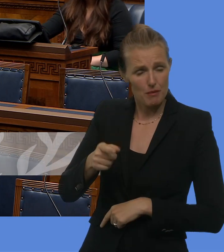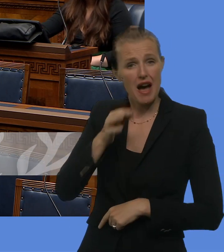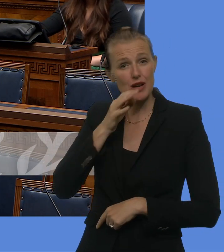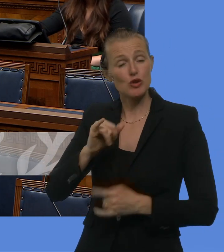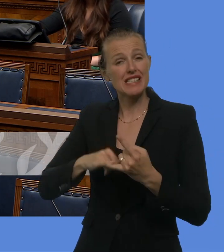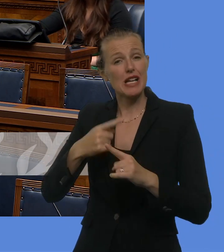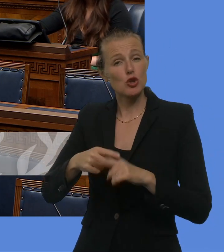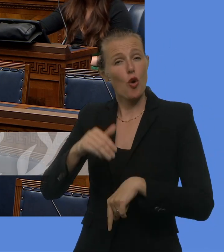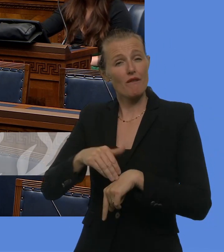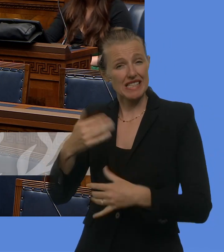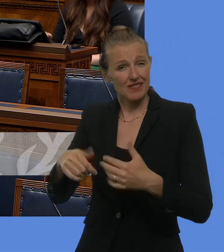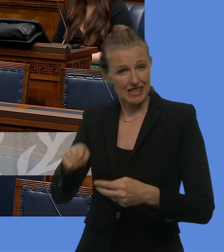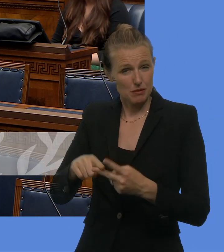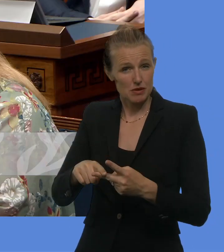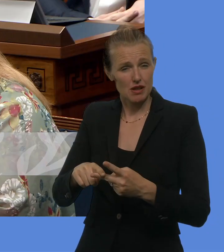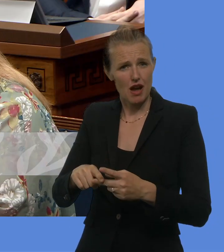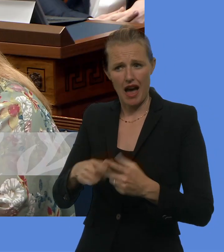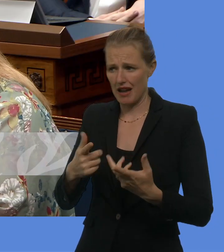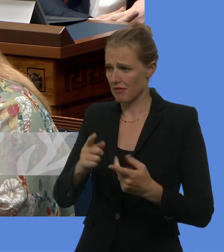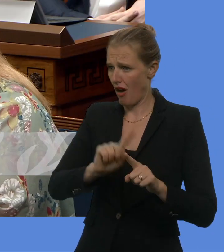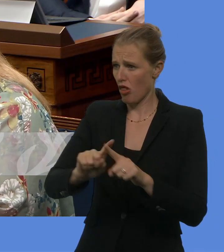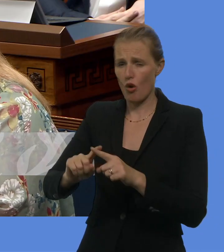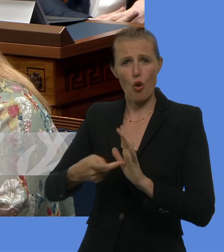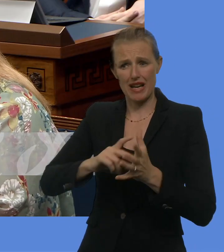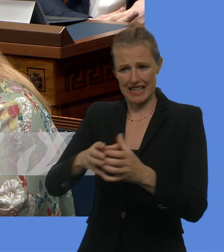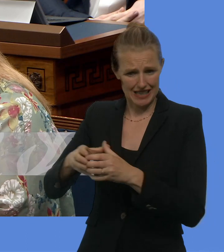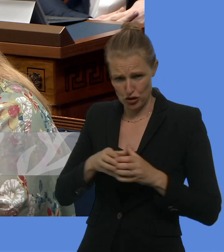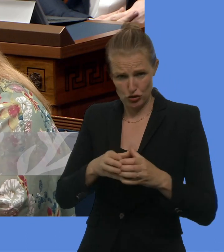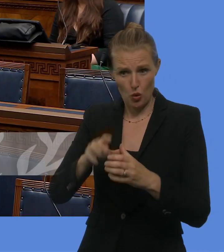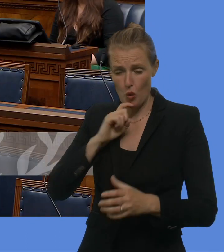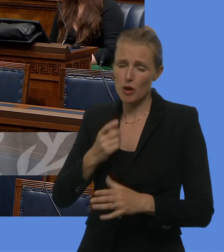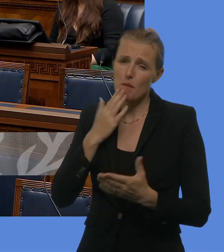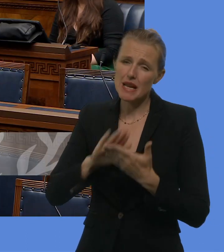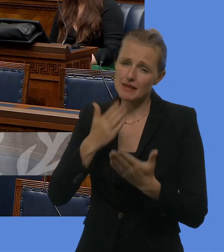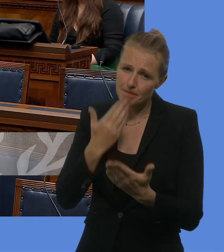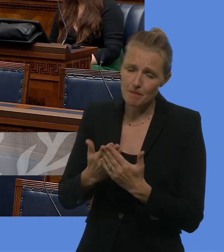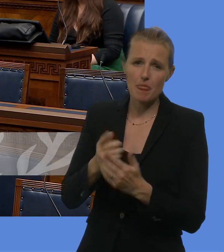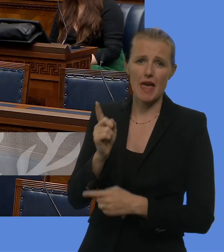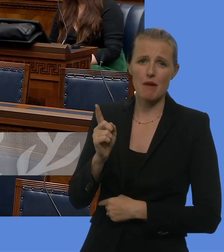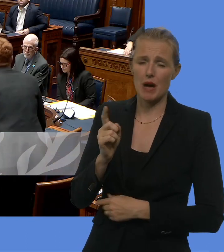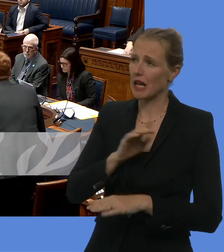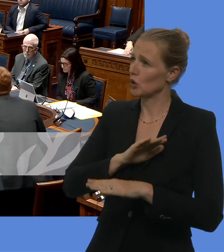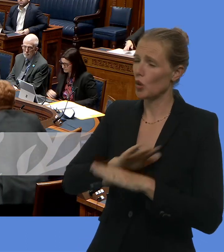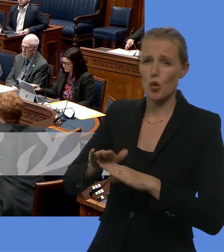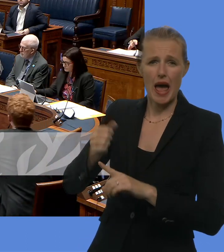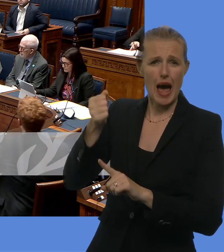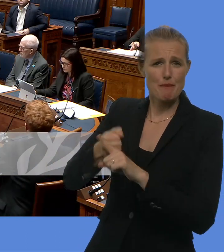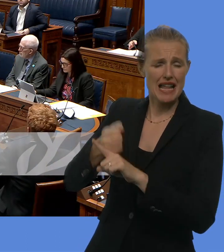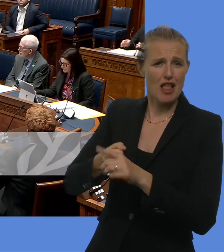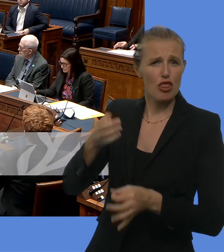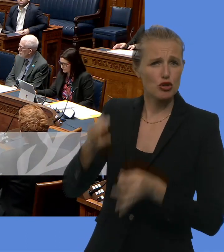victims and media organisations would like you to do and confirm that you will not appeal that judgment?